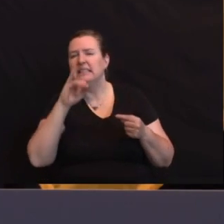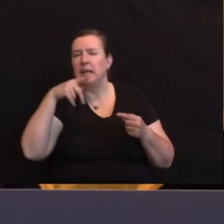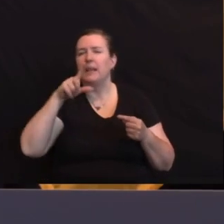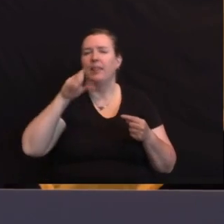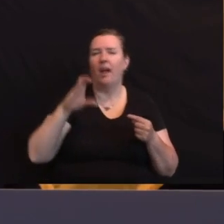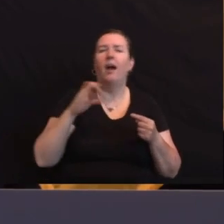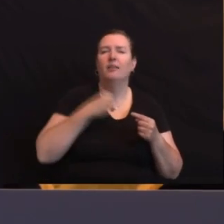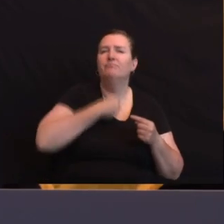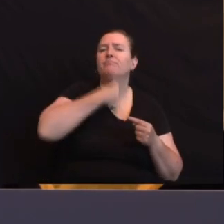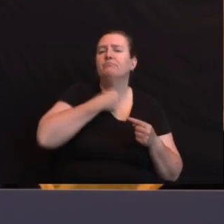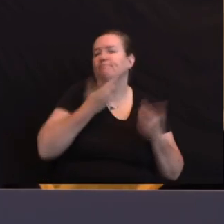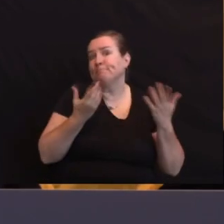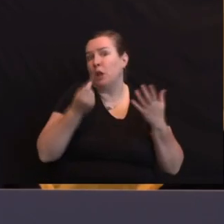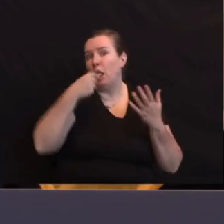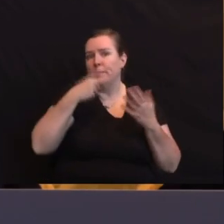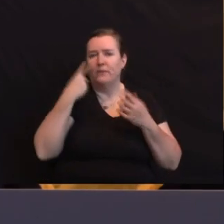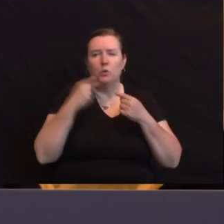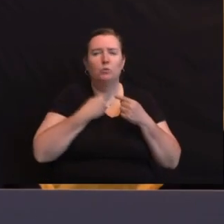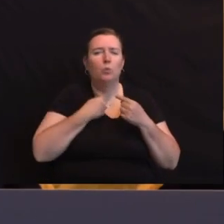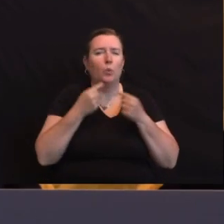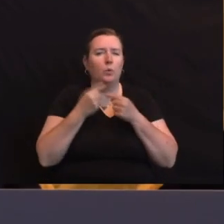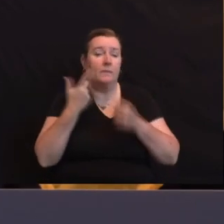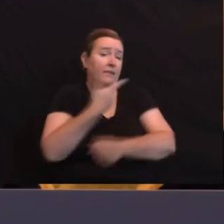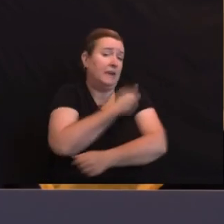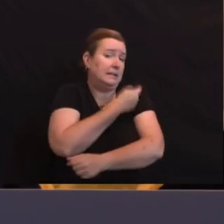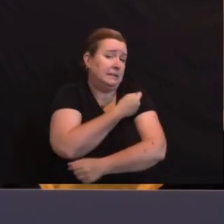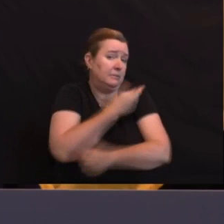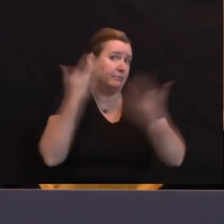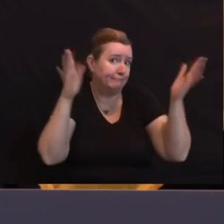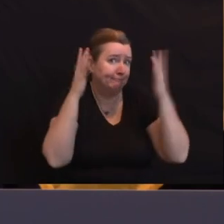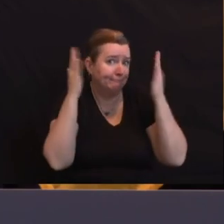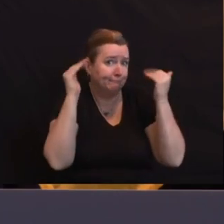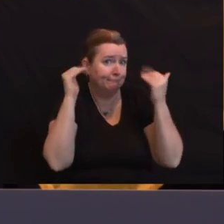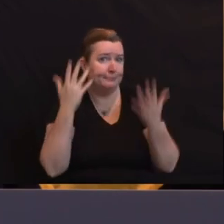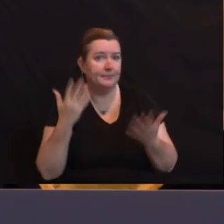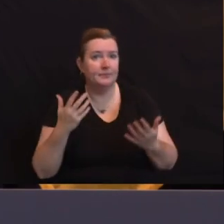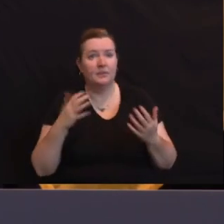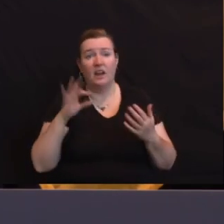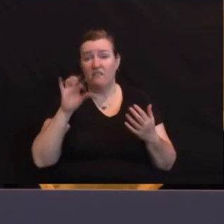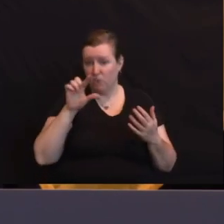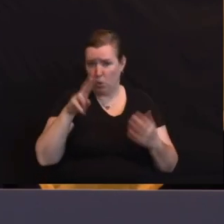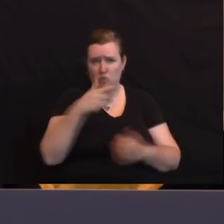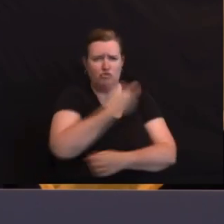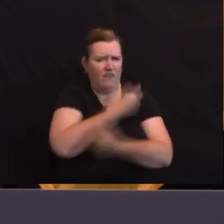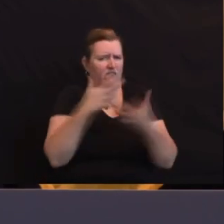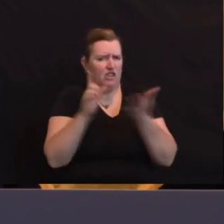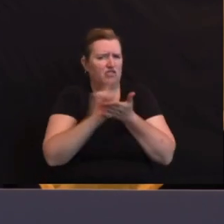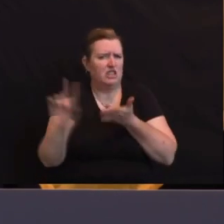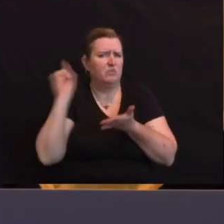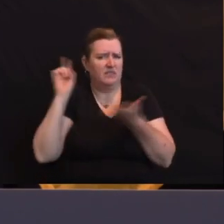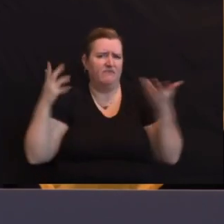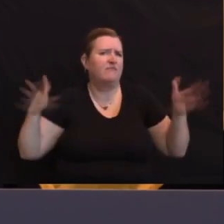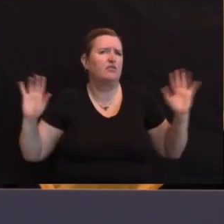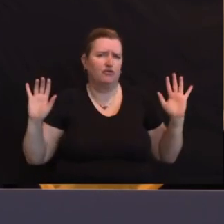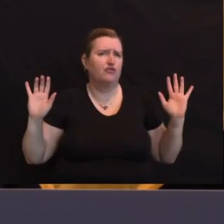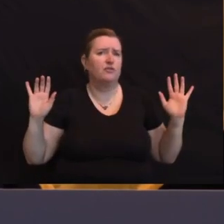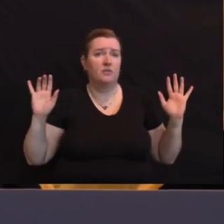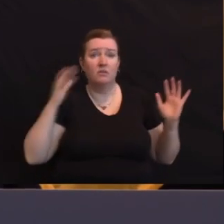that. Someday we'll have a vaccine like the flu vaccine I got a few weeks ago. That'll be a huge step. We still have the flu, however, but